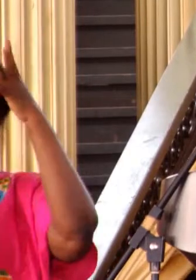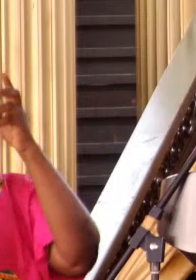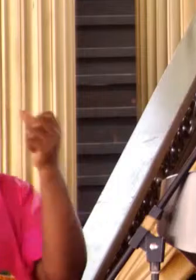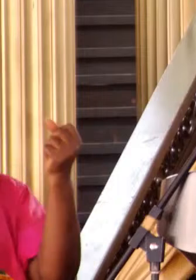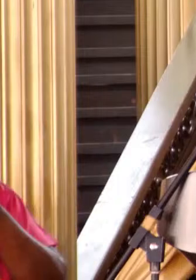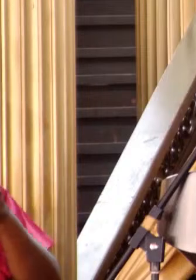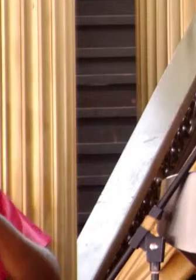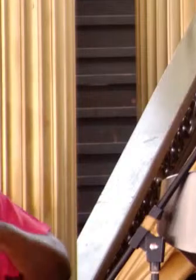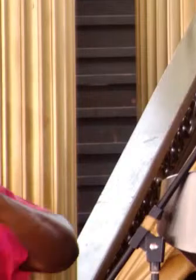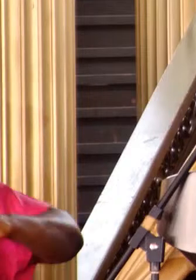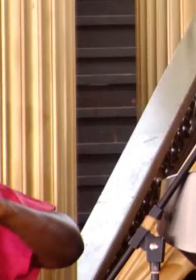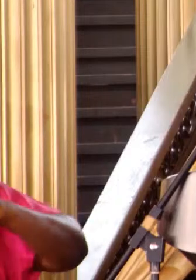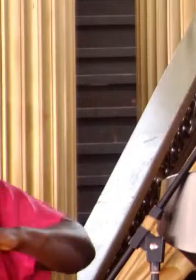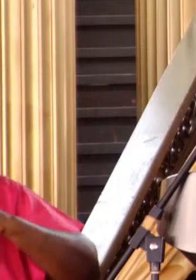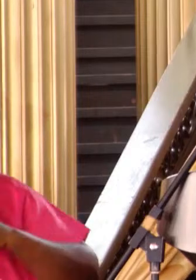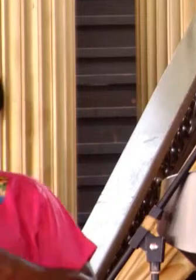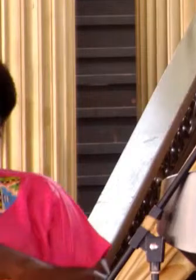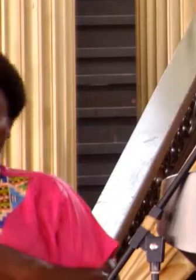drums.